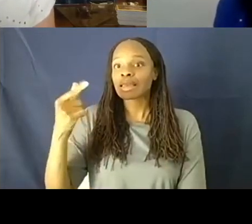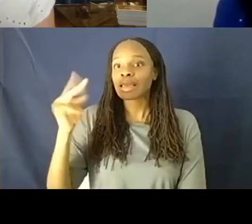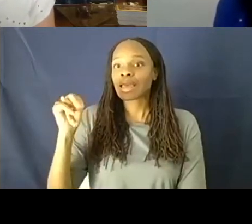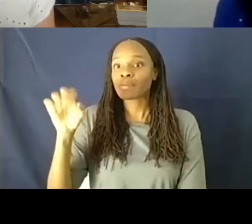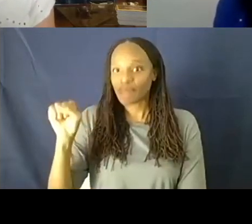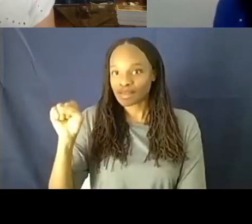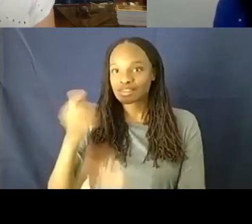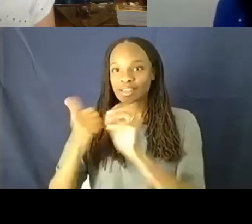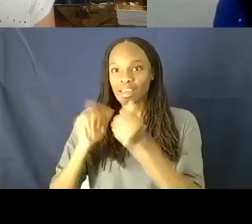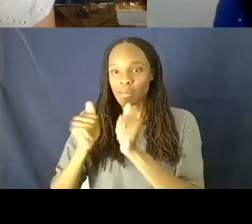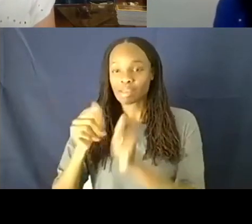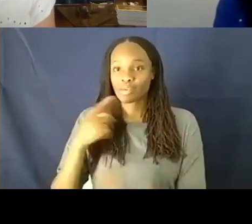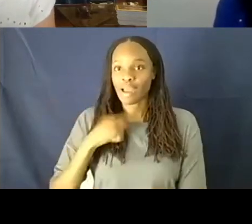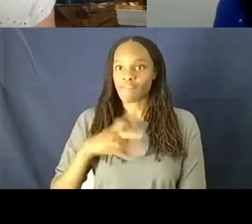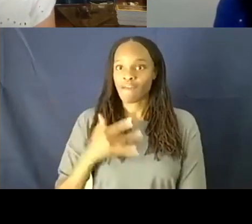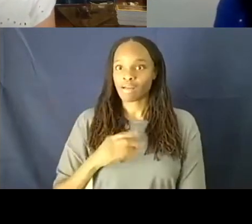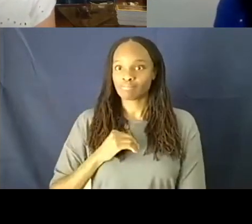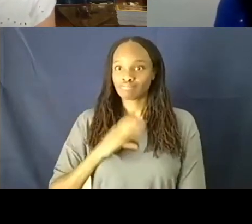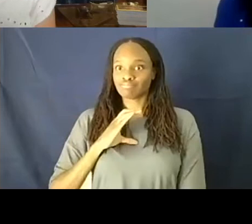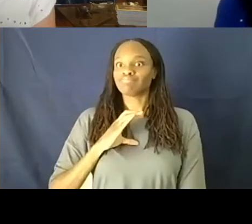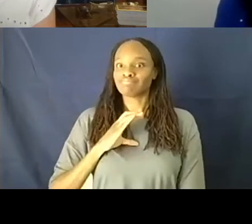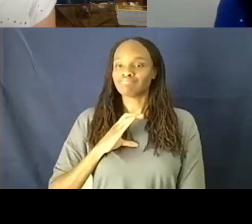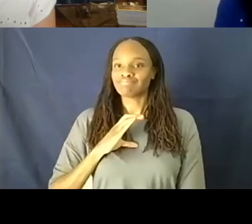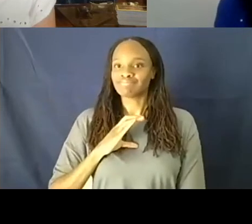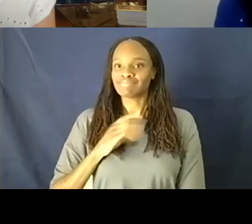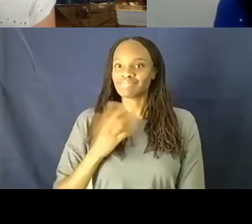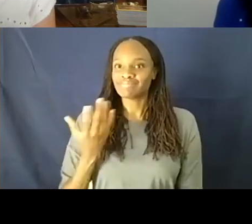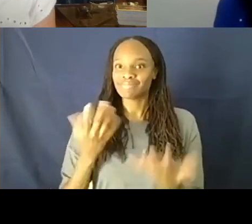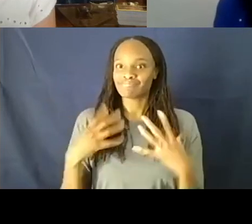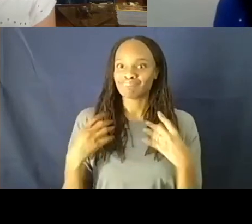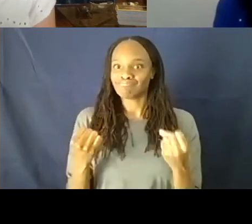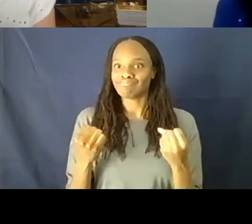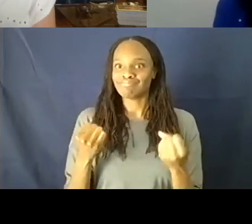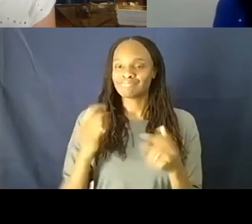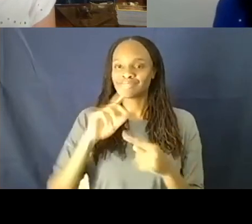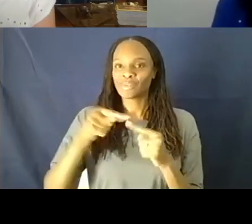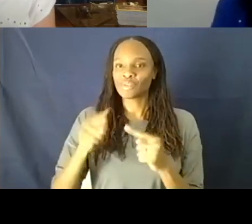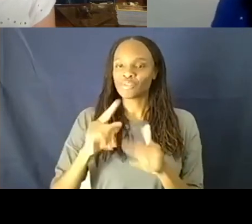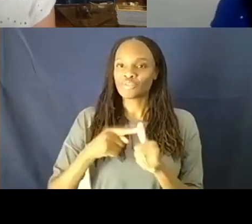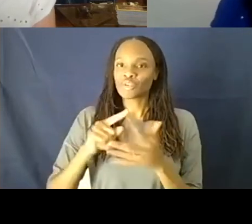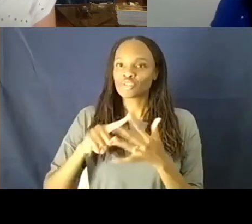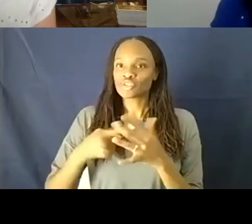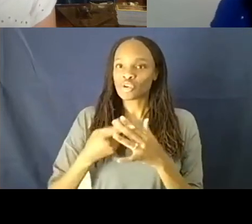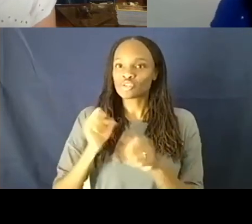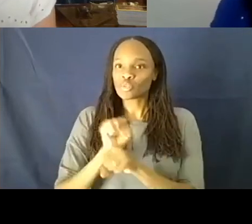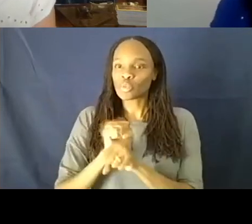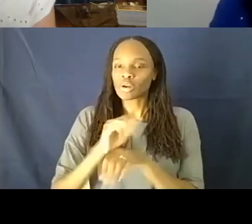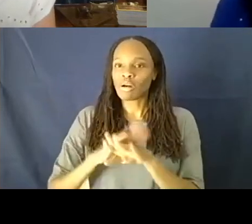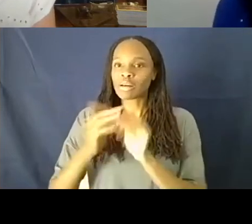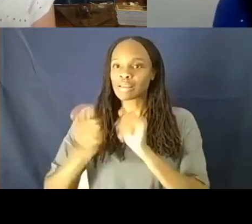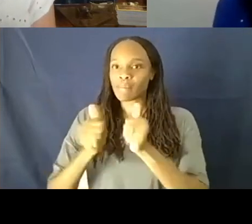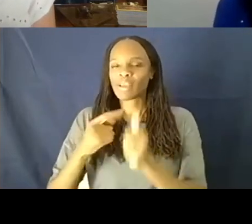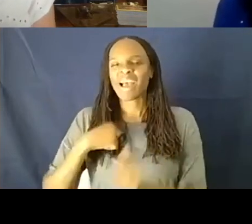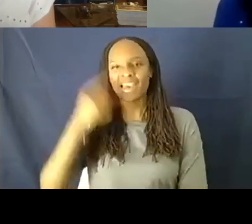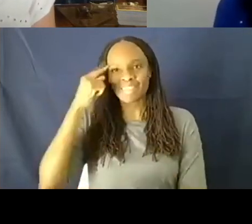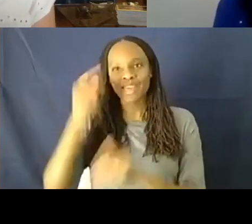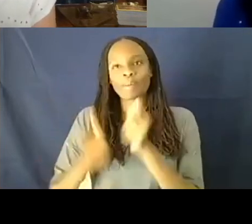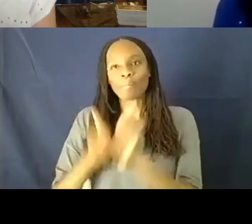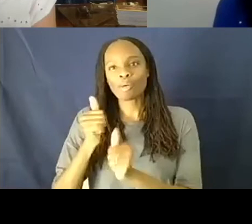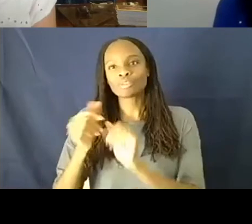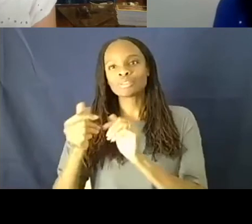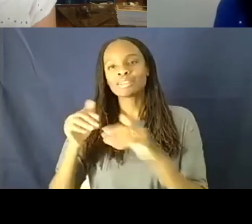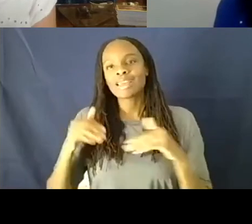you're first starting to work on campaigns, I think most young people who have done that will have